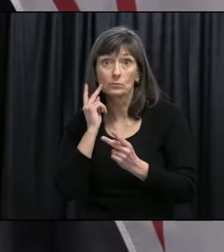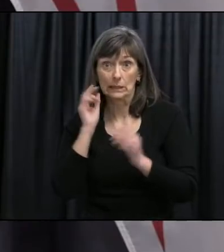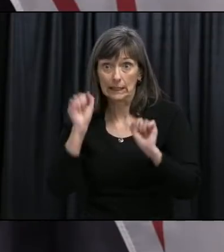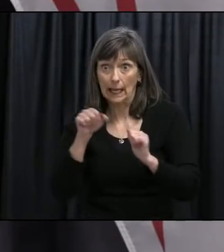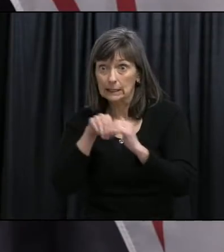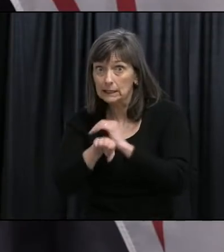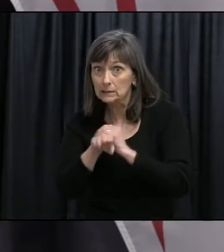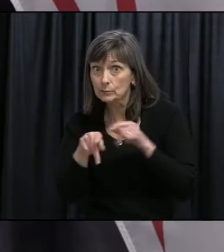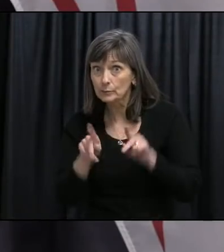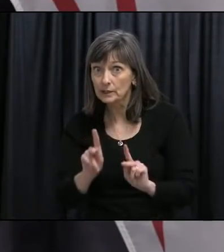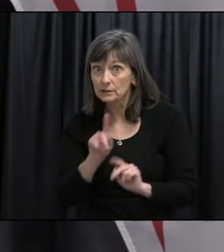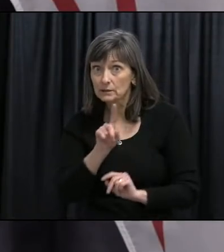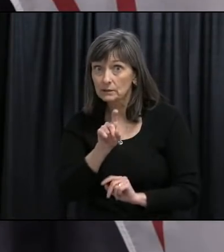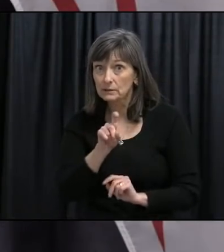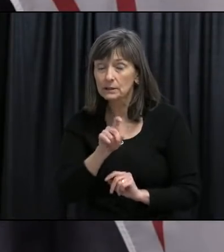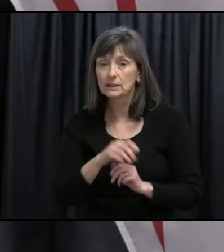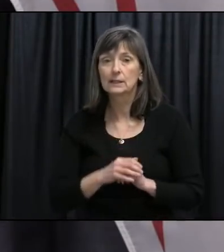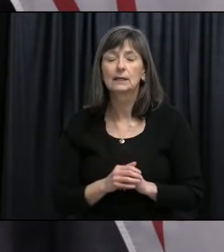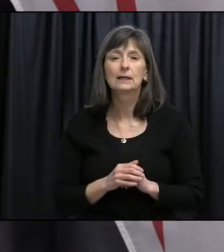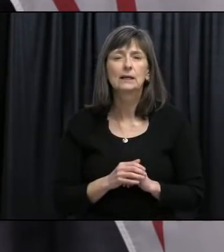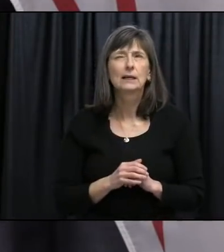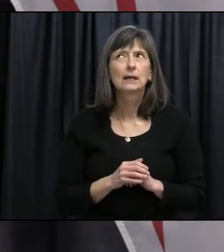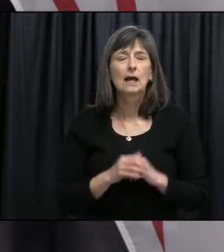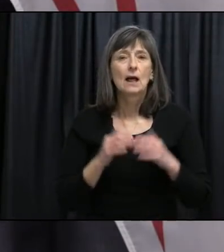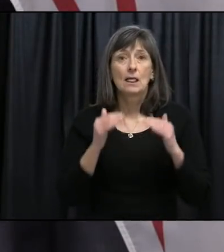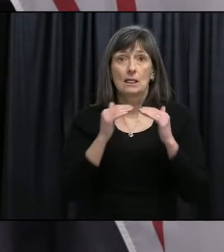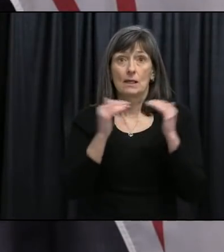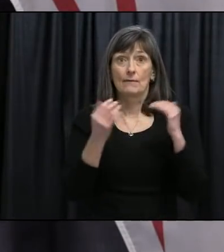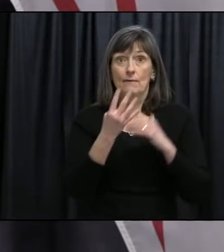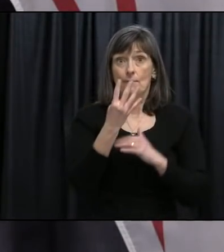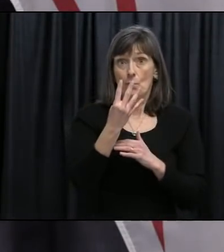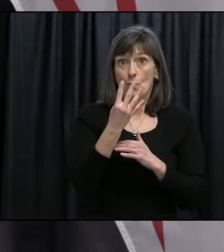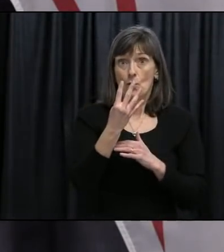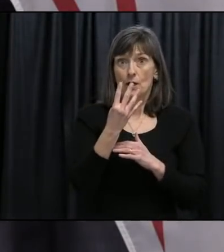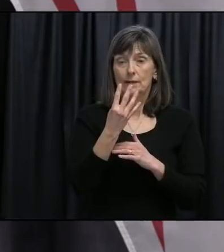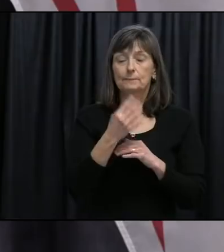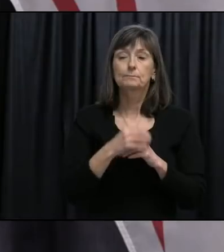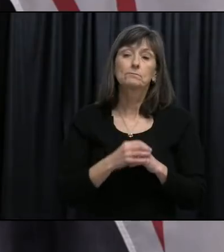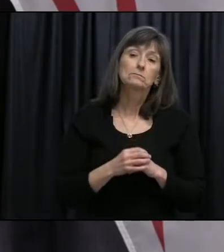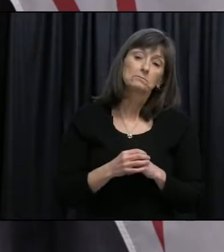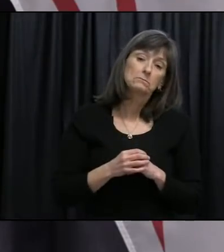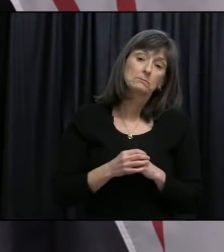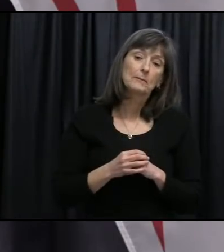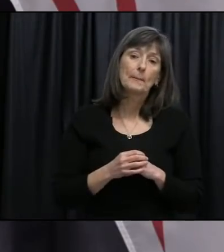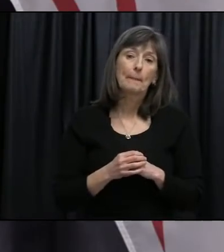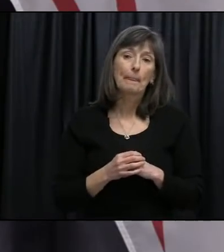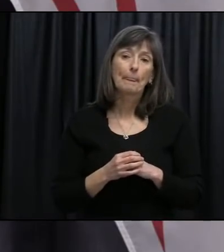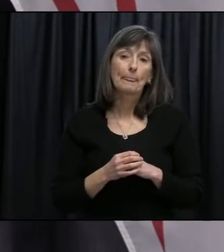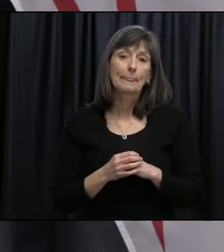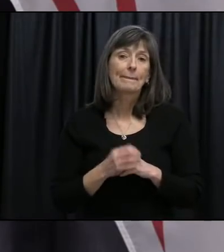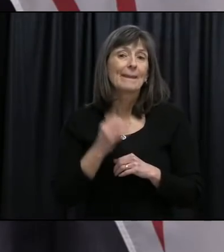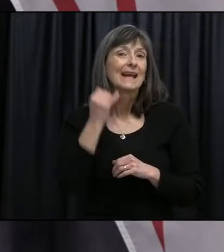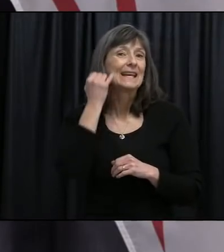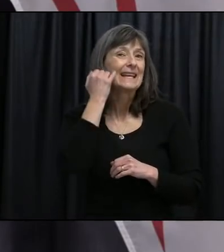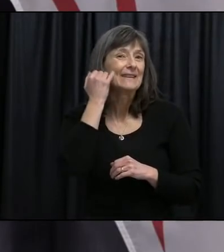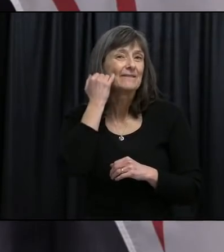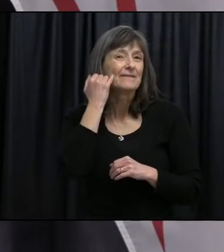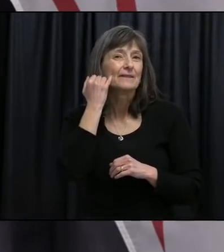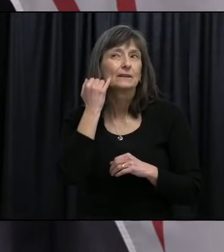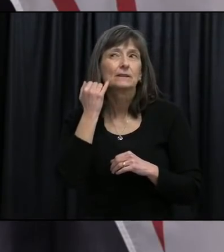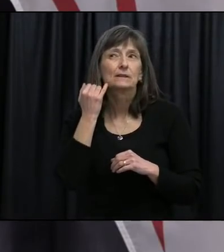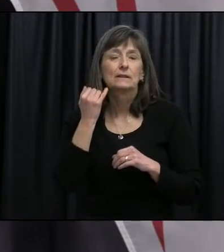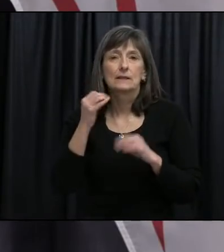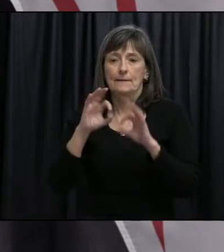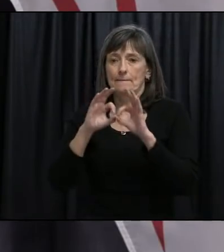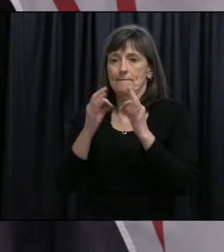home? So what we've recommended in level 4 is that you can have someone come in if you need to, if it's important for